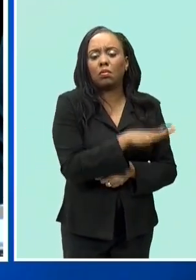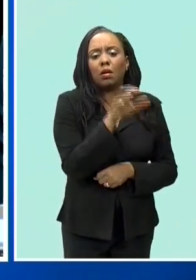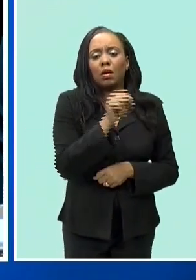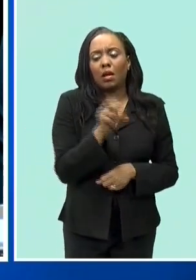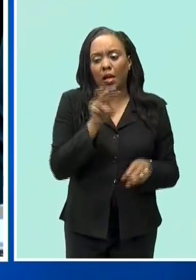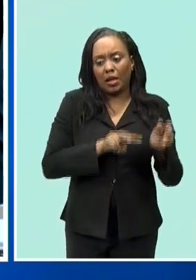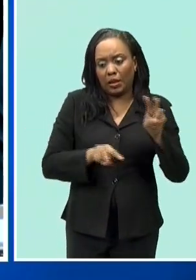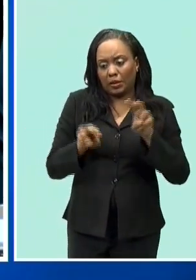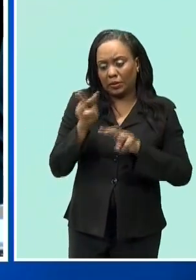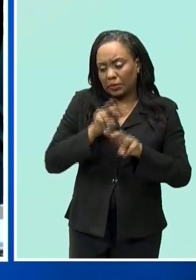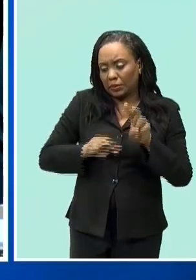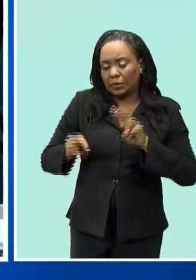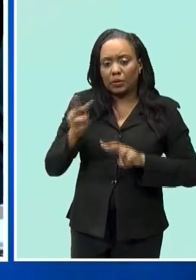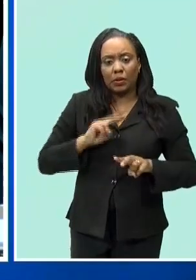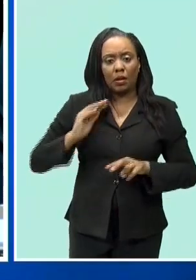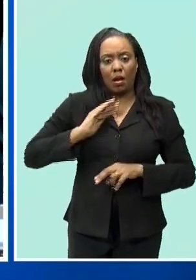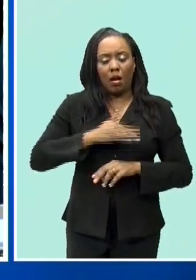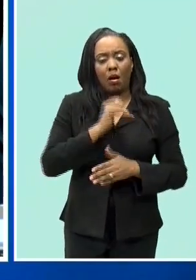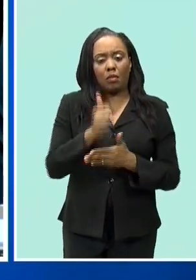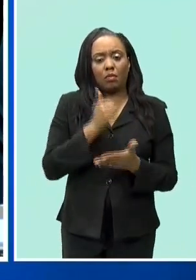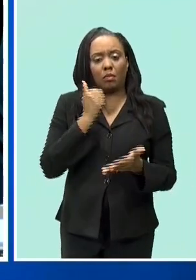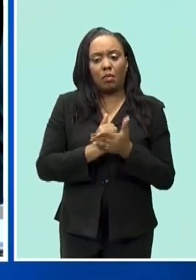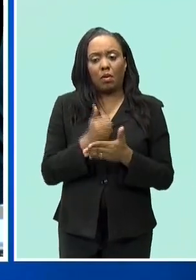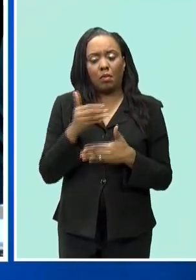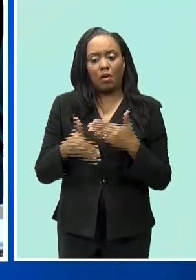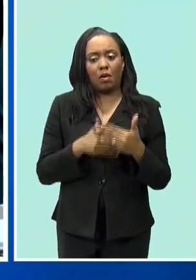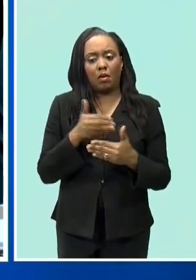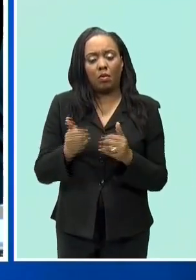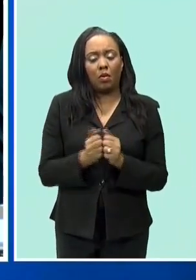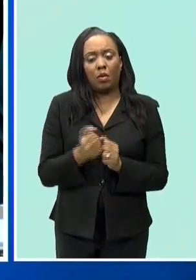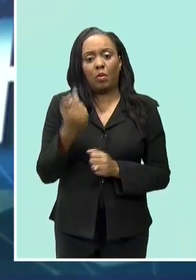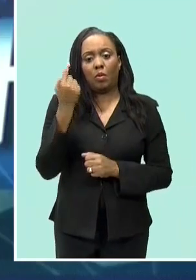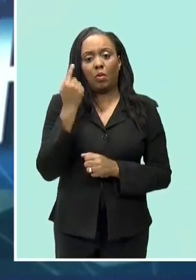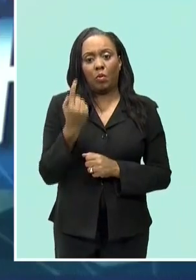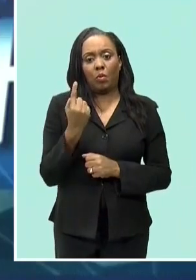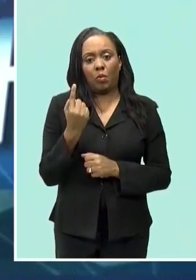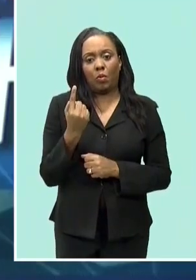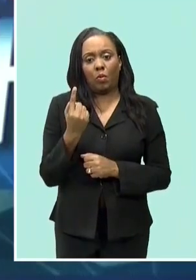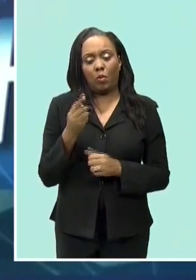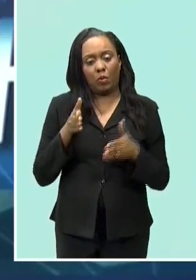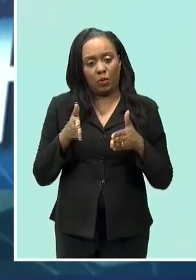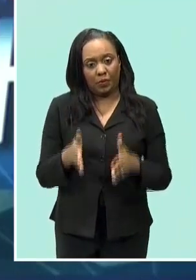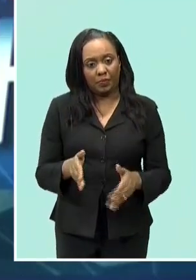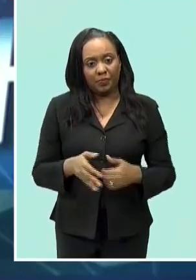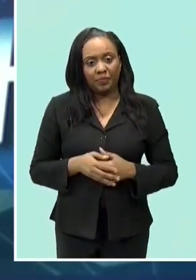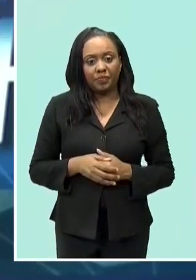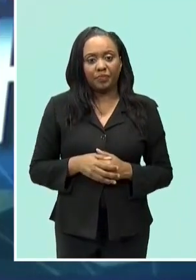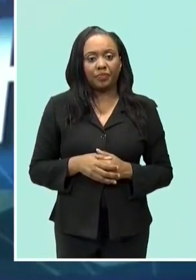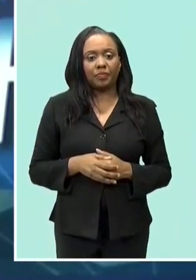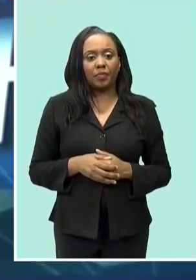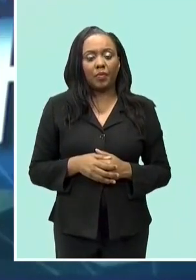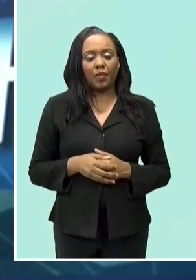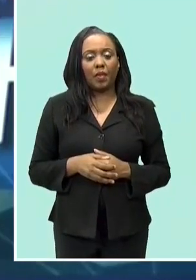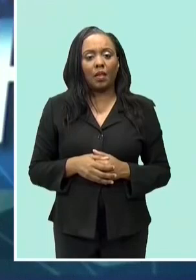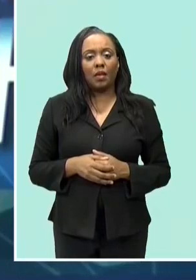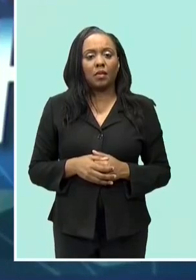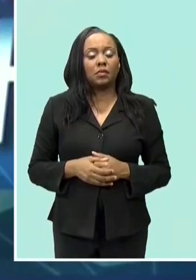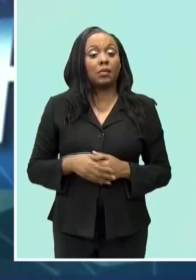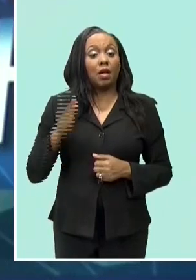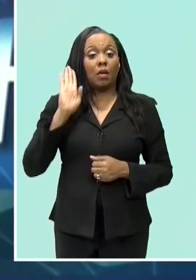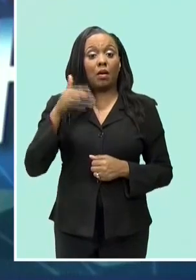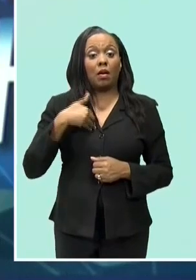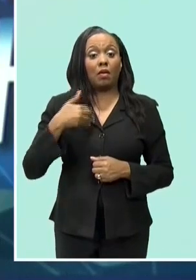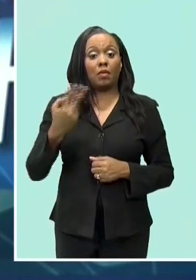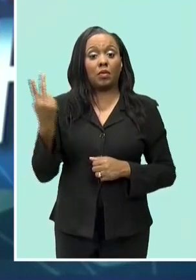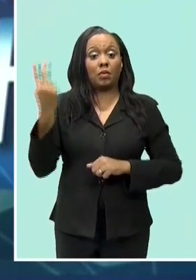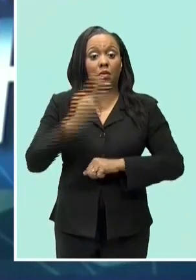regulation and our approval process through one electronic single window. Mr. Sutherland says an ongoing two-day workshop with the World